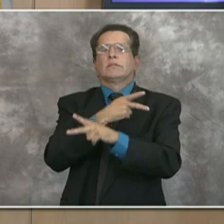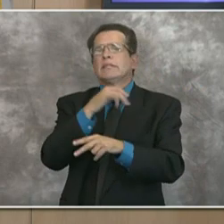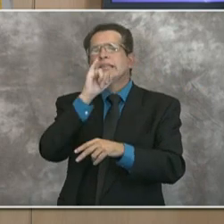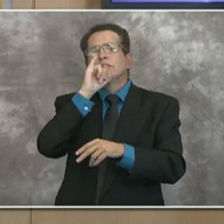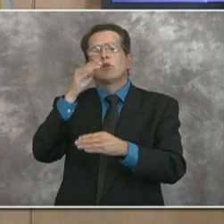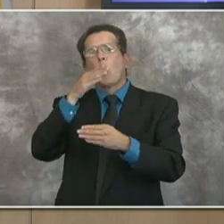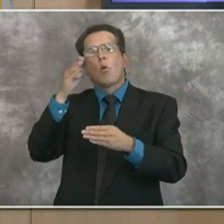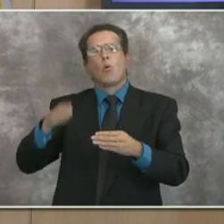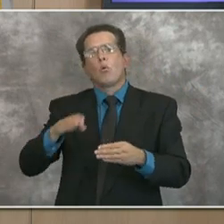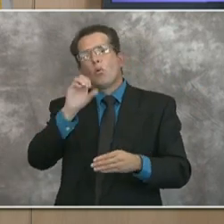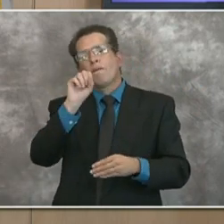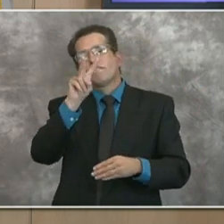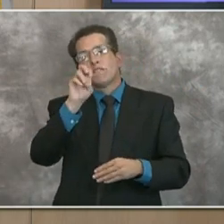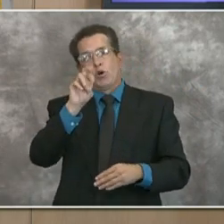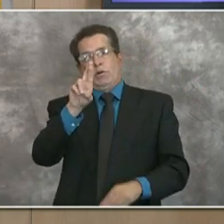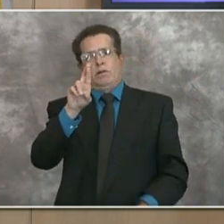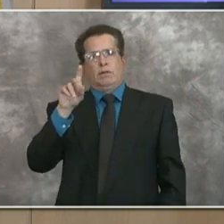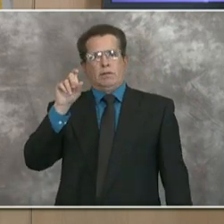Well,